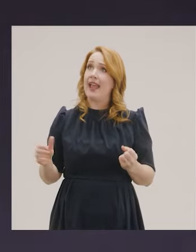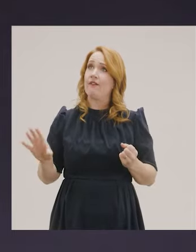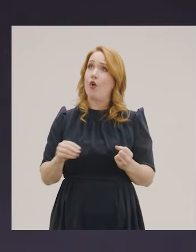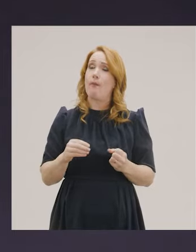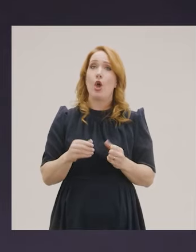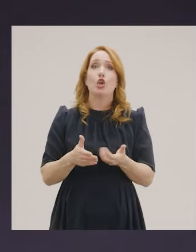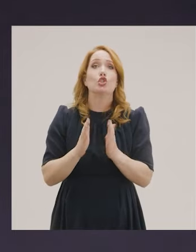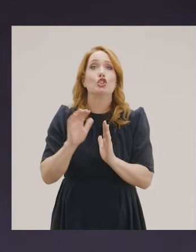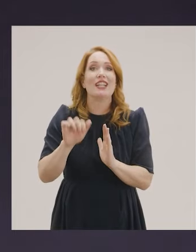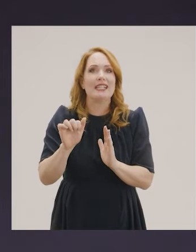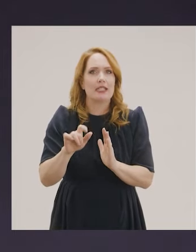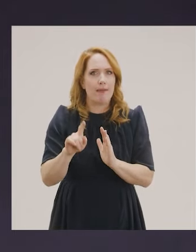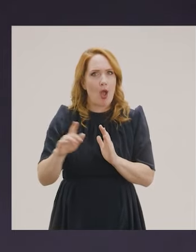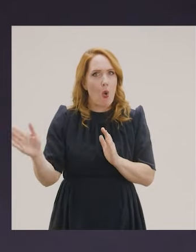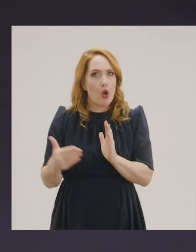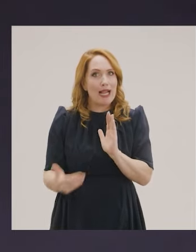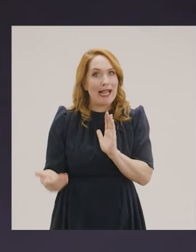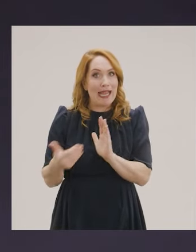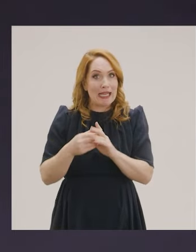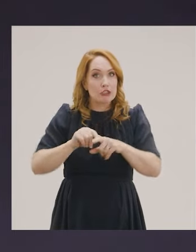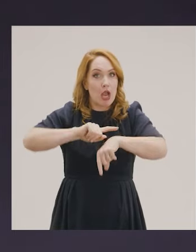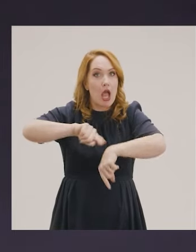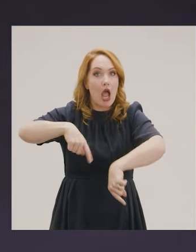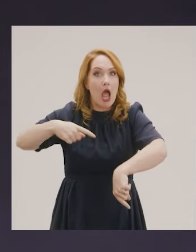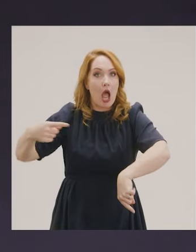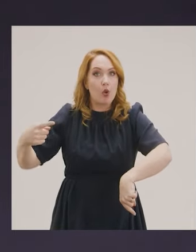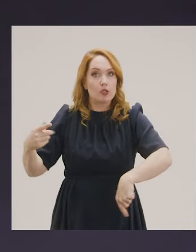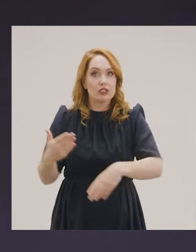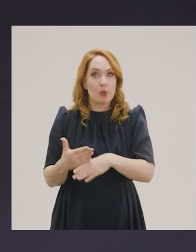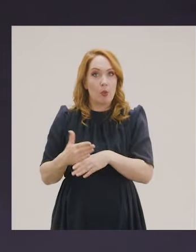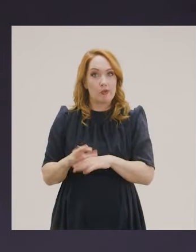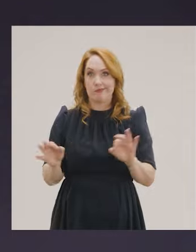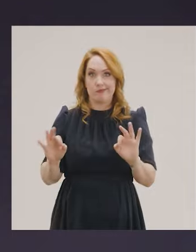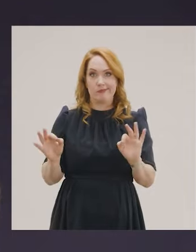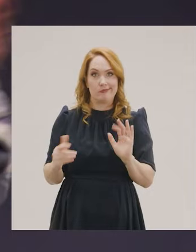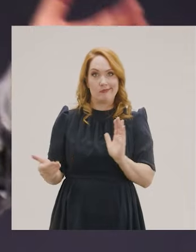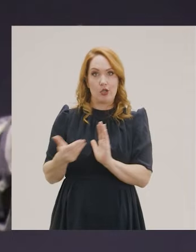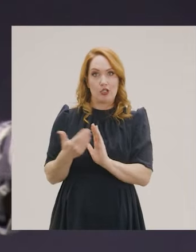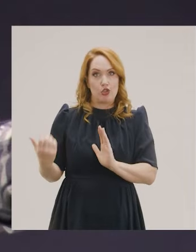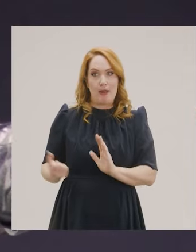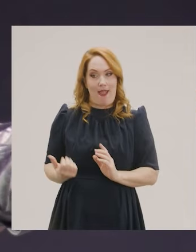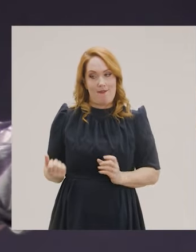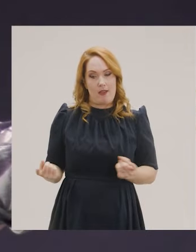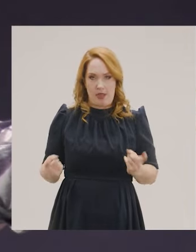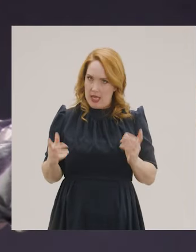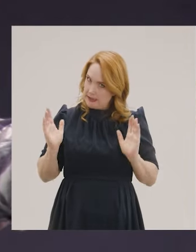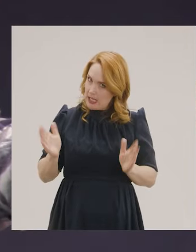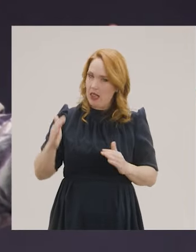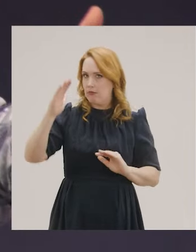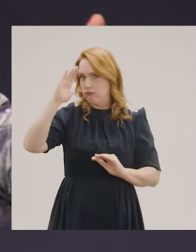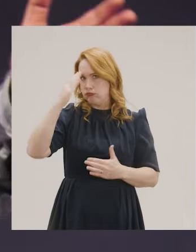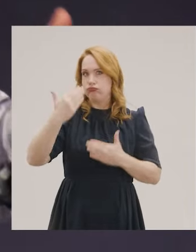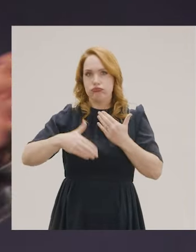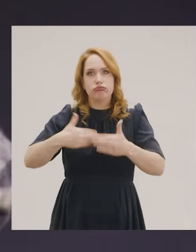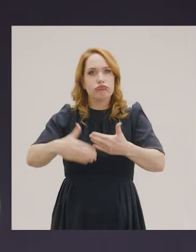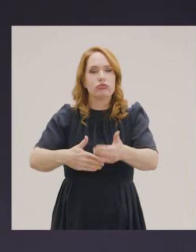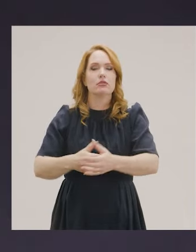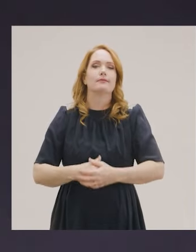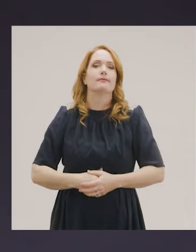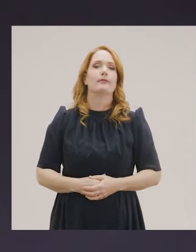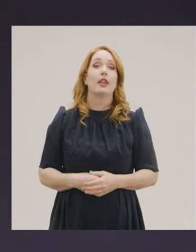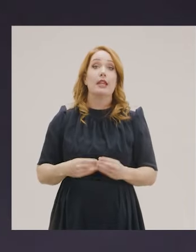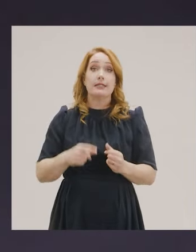do get paid by a church, but they didn't get paid for all the extra long things they do. And you know, every week there are people that come and serve